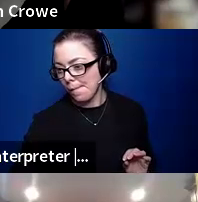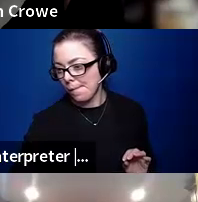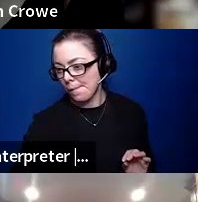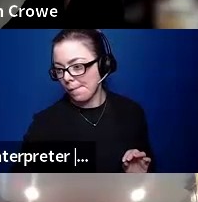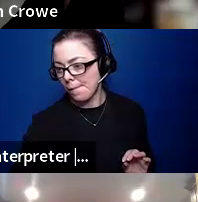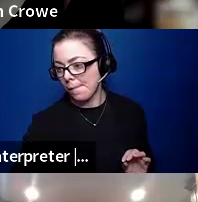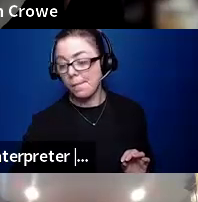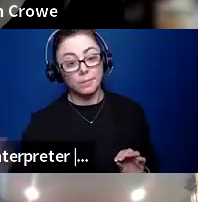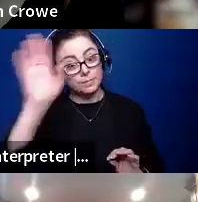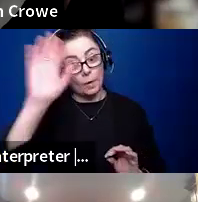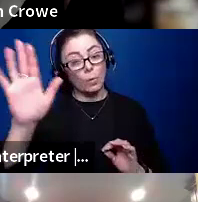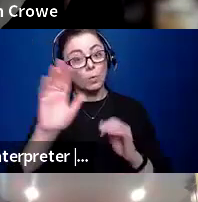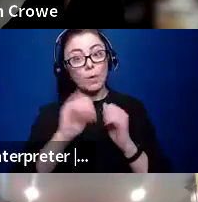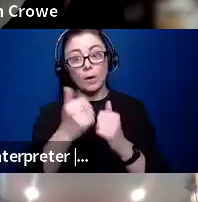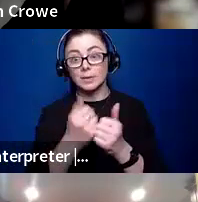Hello, how's everybody doing?